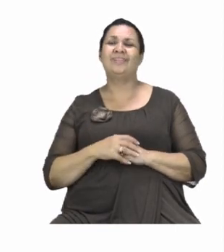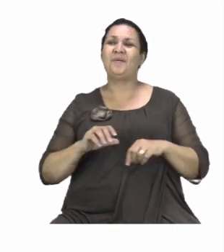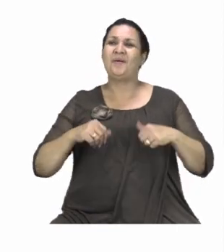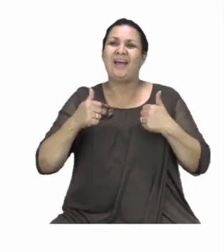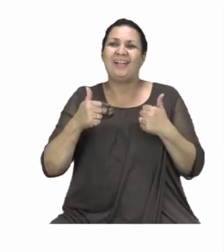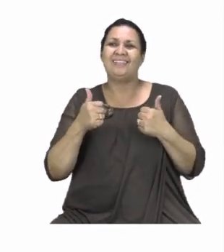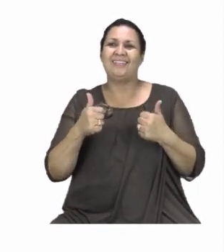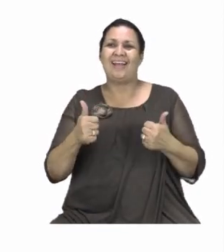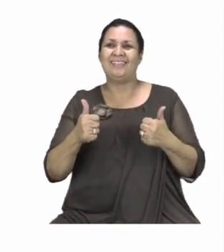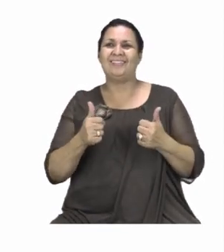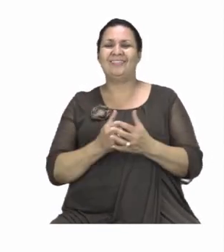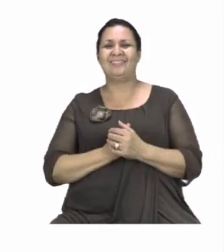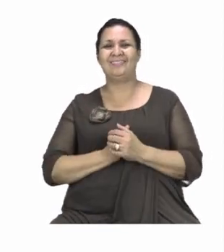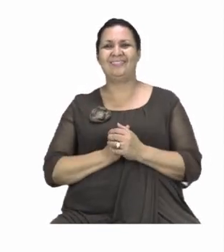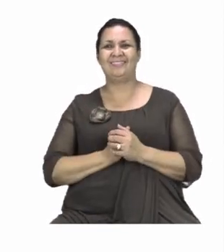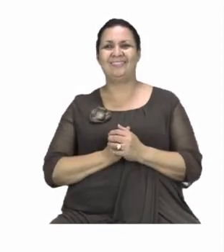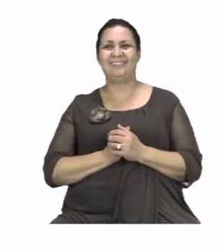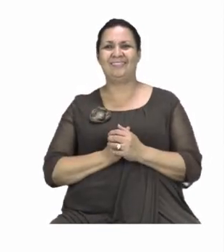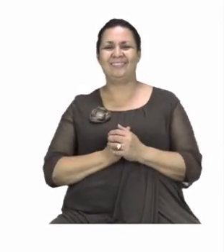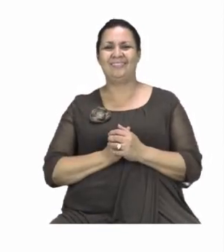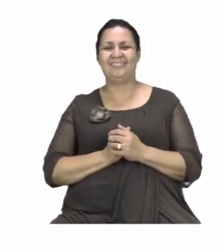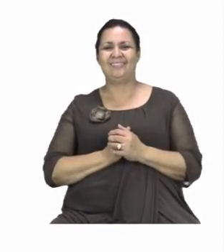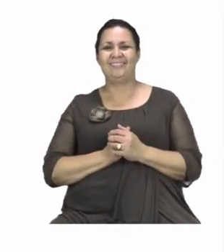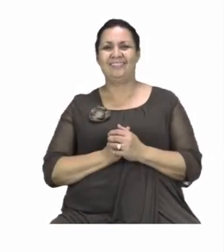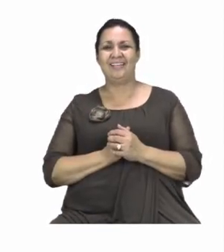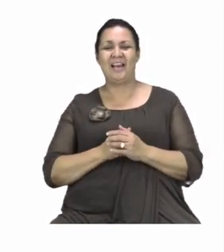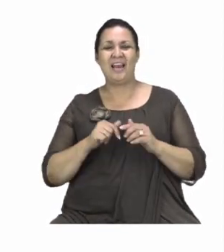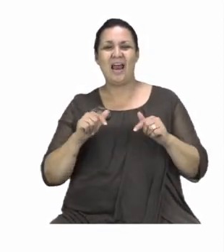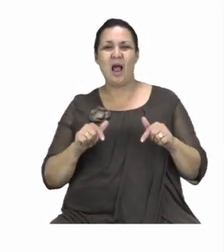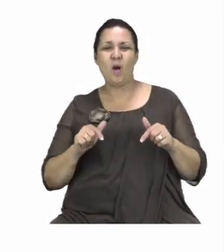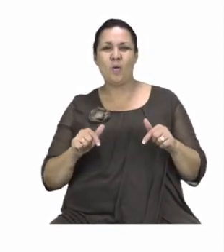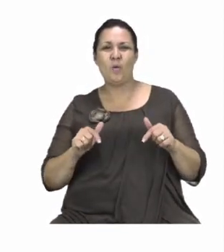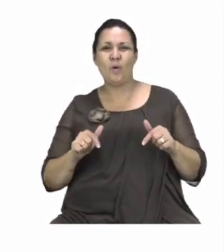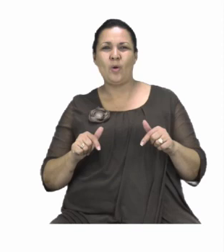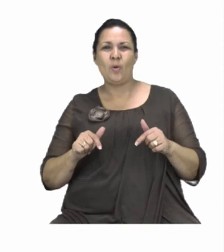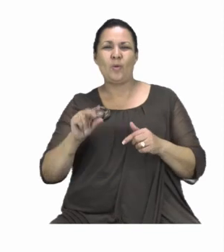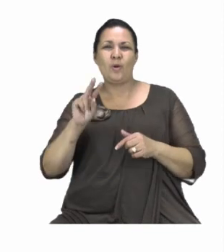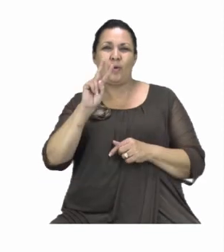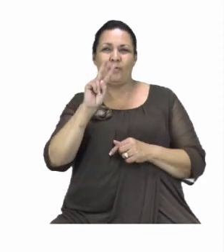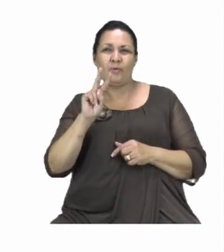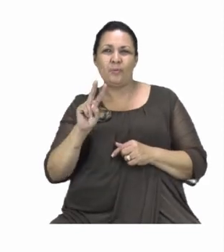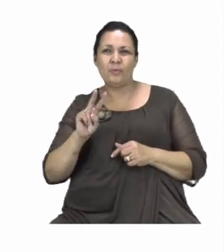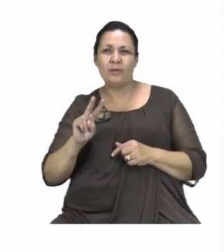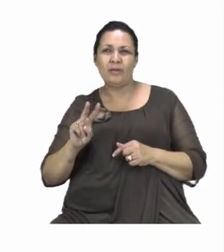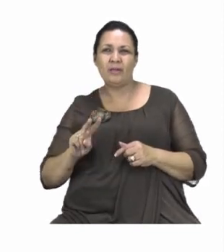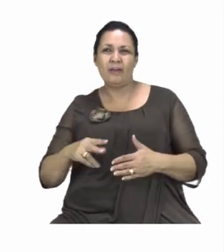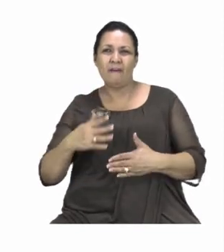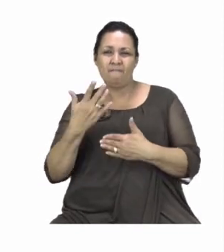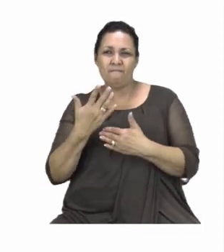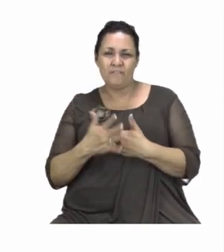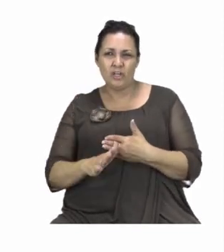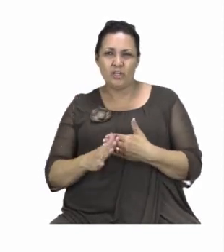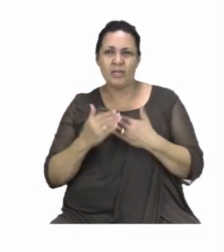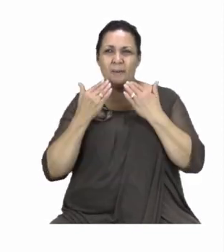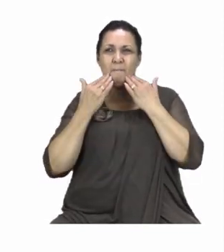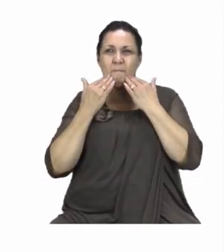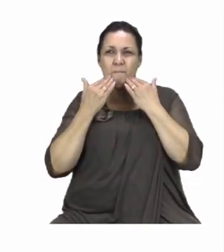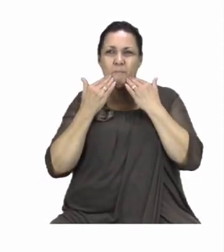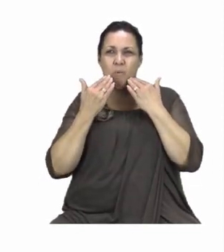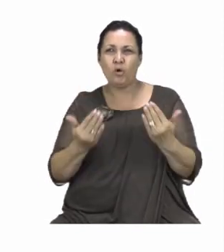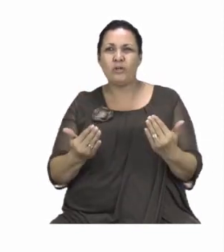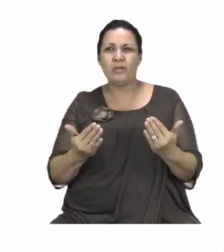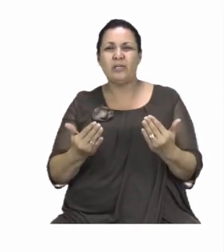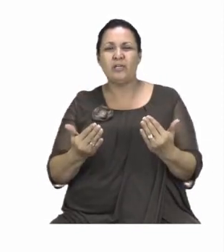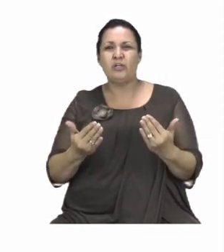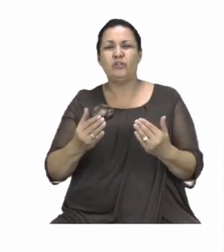Well done. Now, after you read the words, it is now important for you to